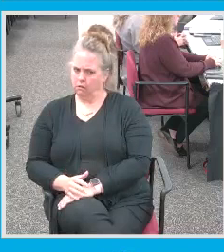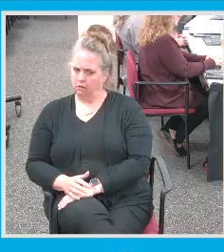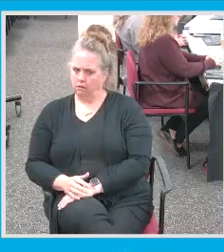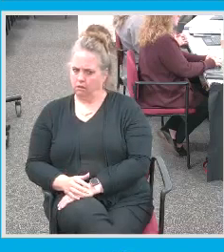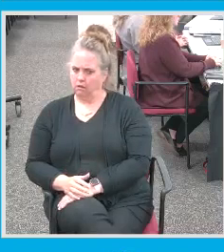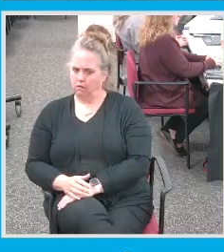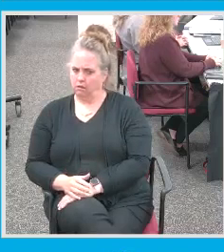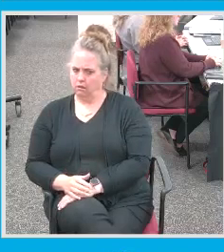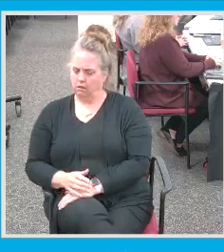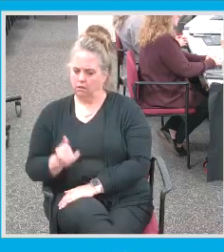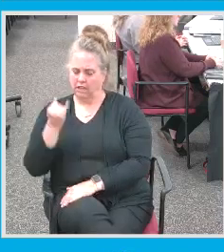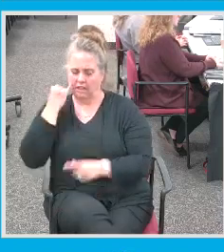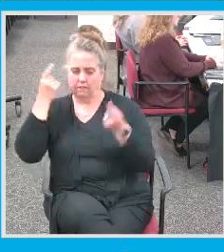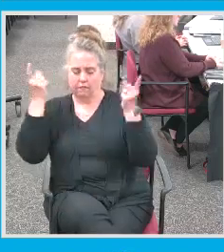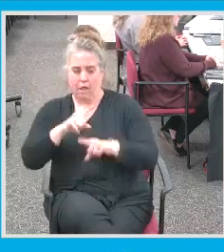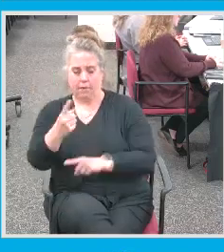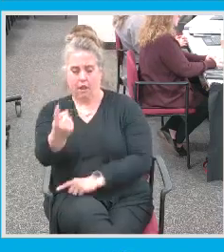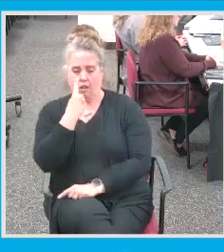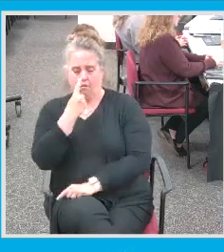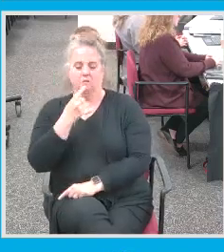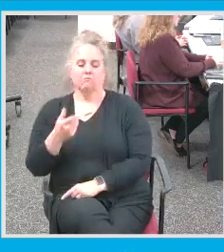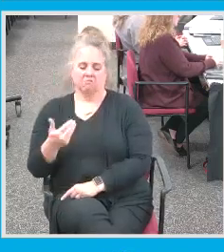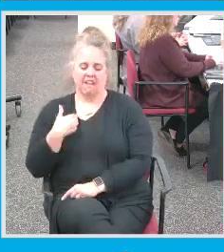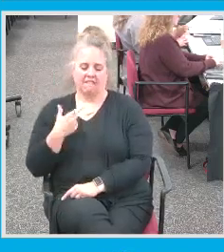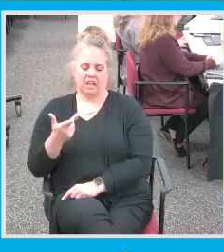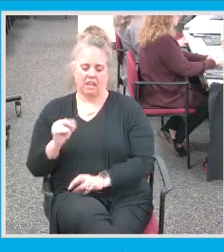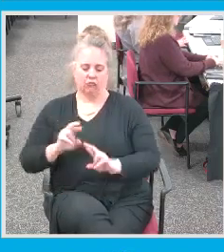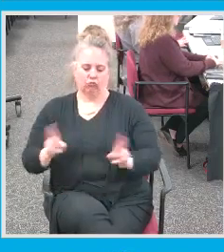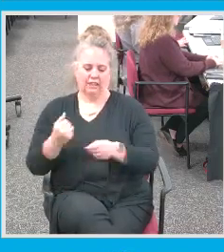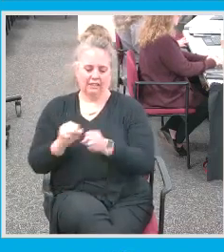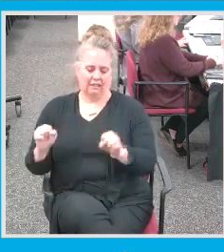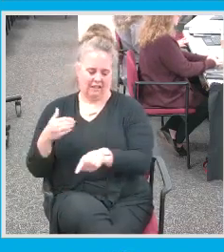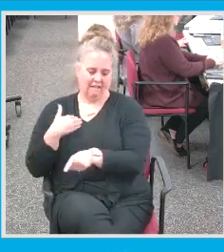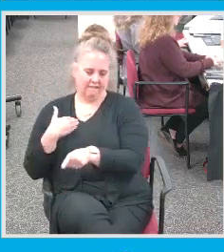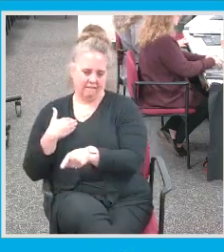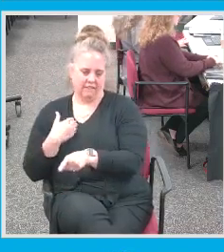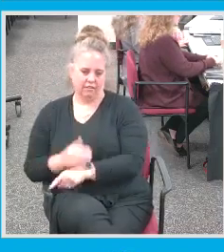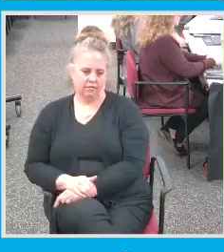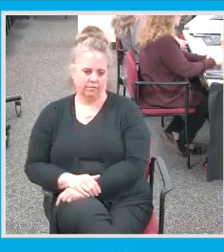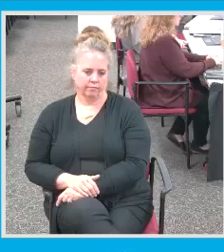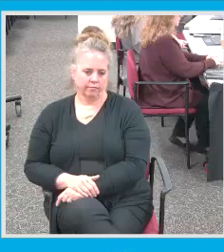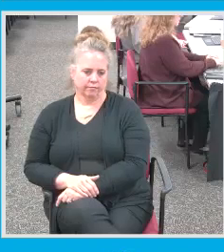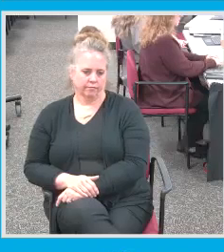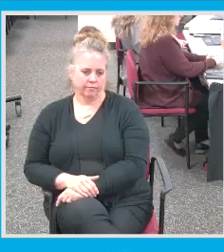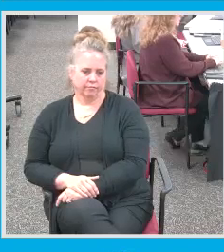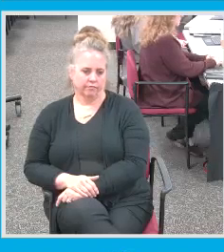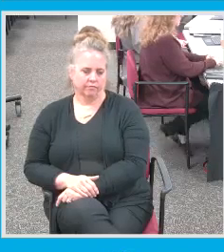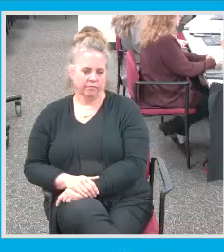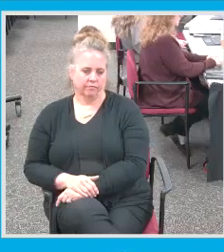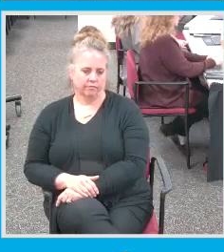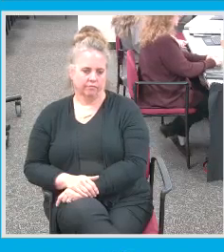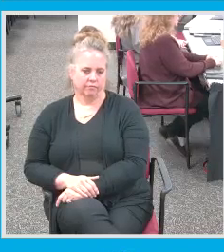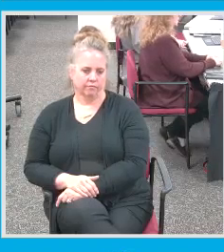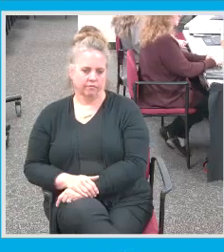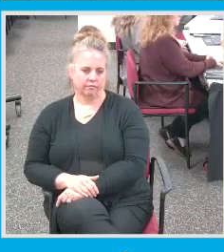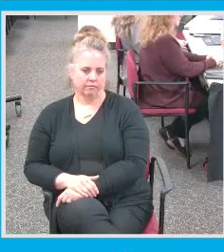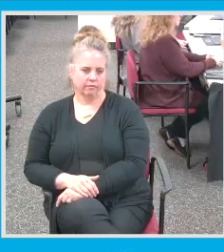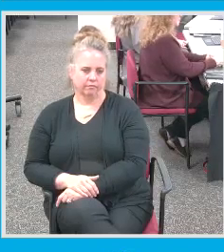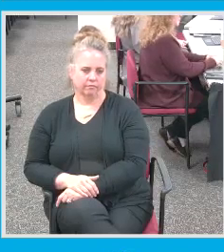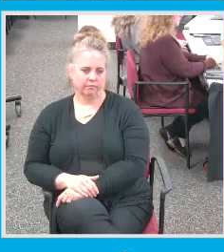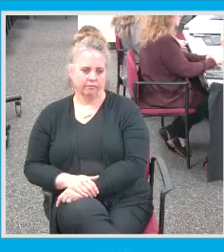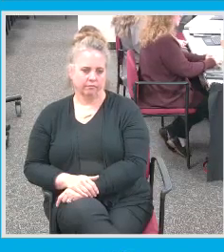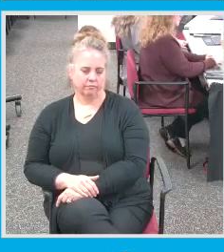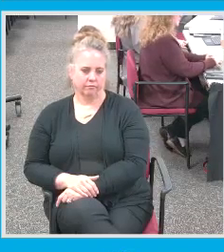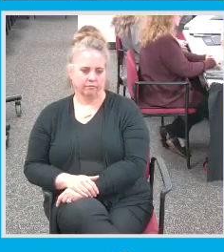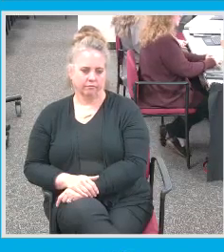safe. But I just think it's, when we think about risk mitigation, we have to look at the reality of